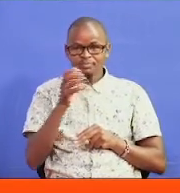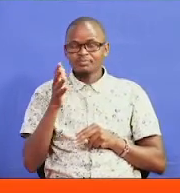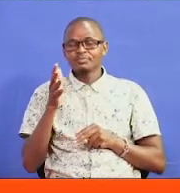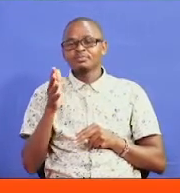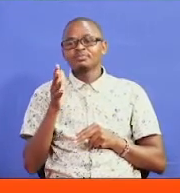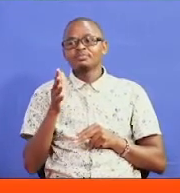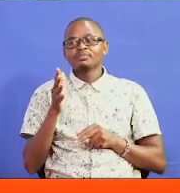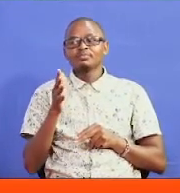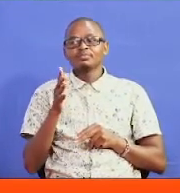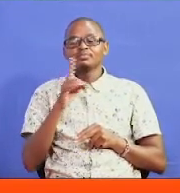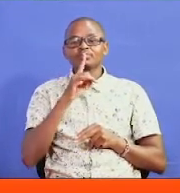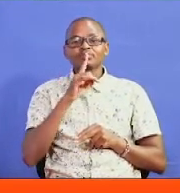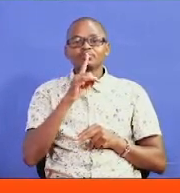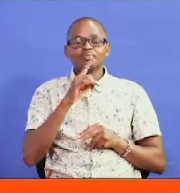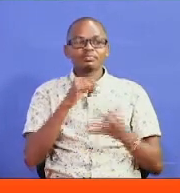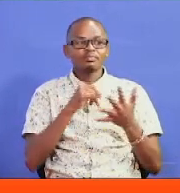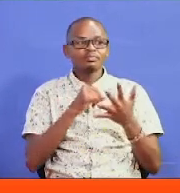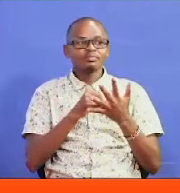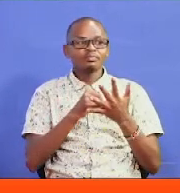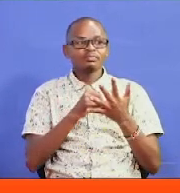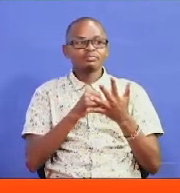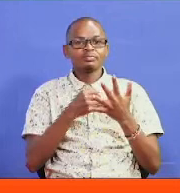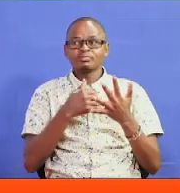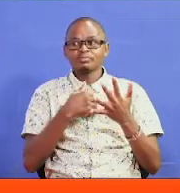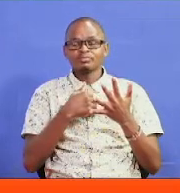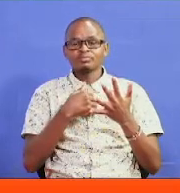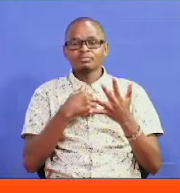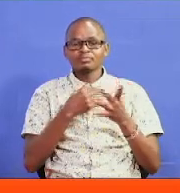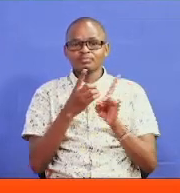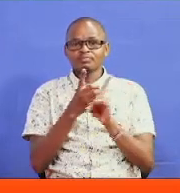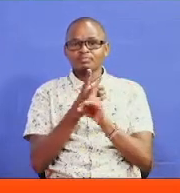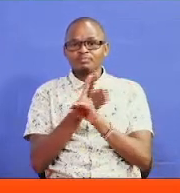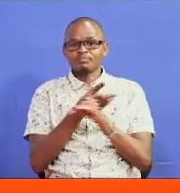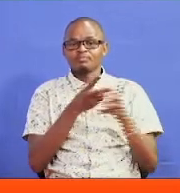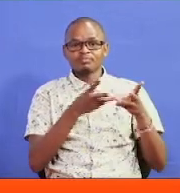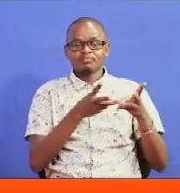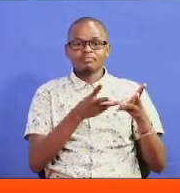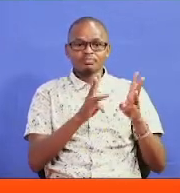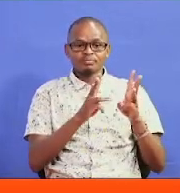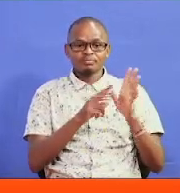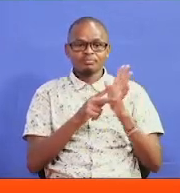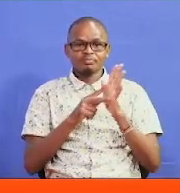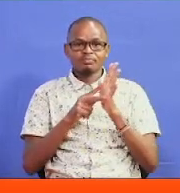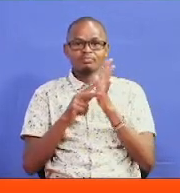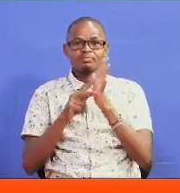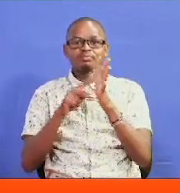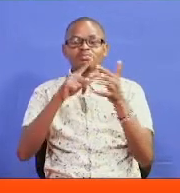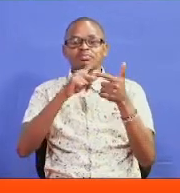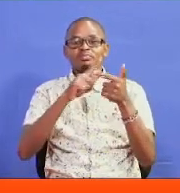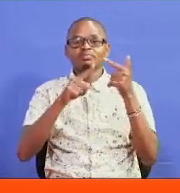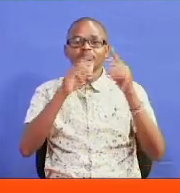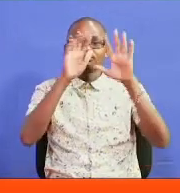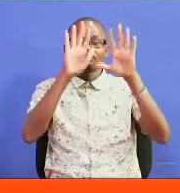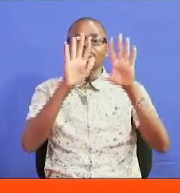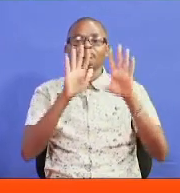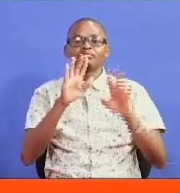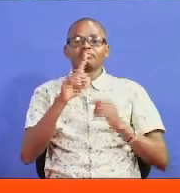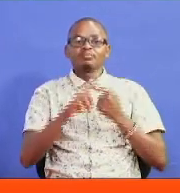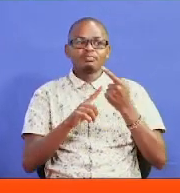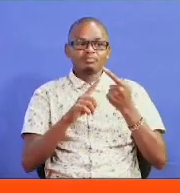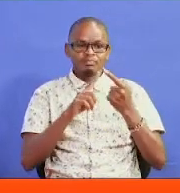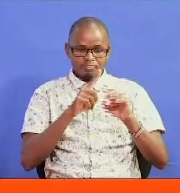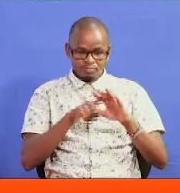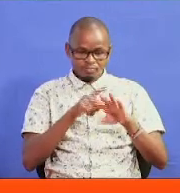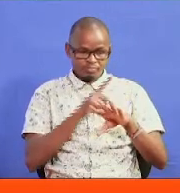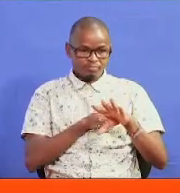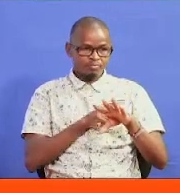breathing. So it has different ways of presentation. But importantly, whenever you